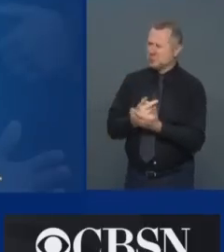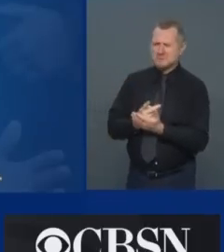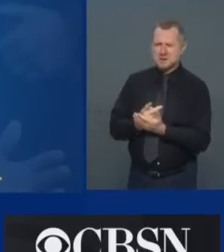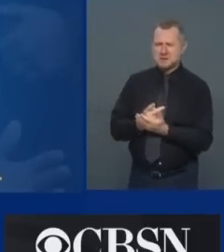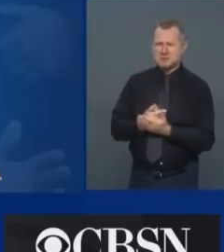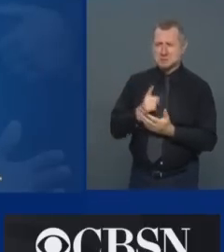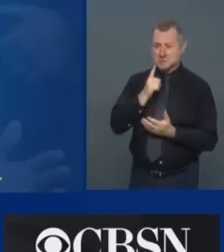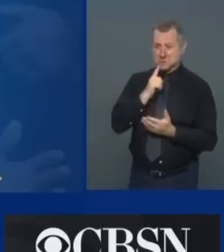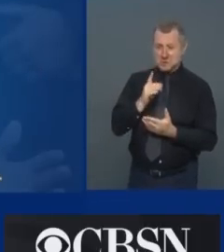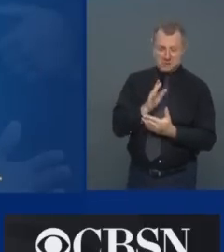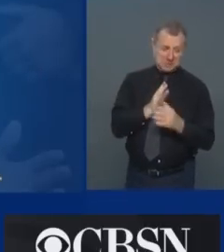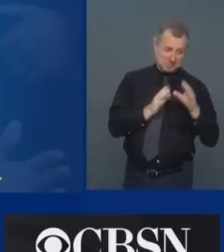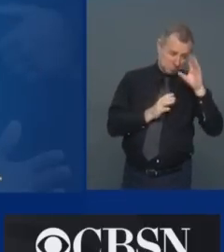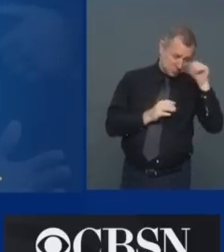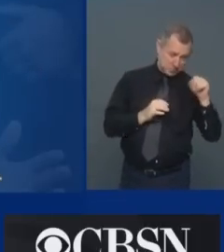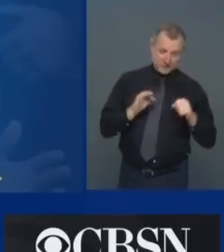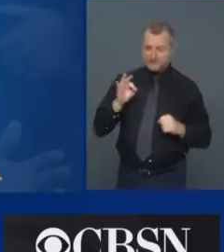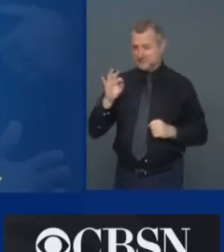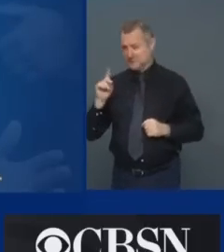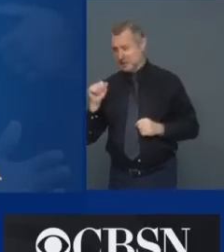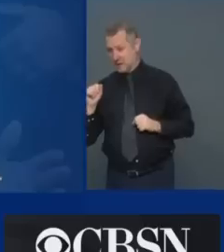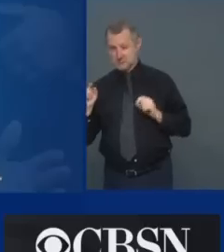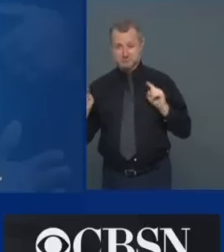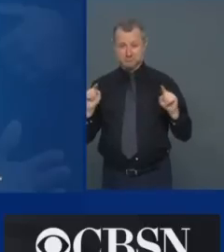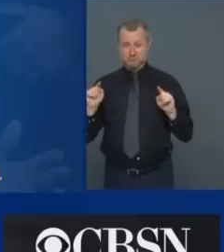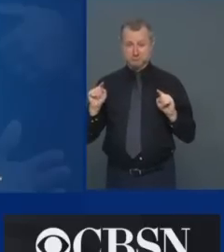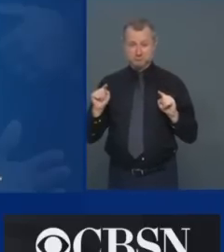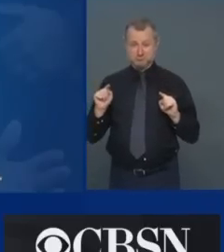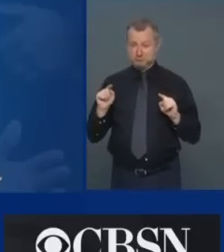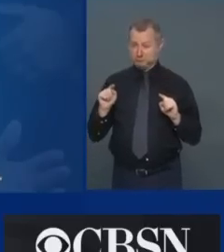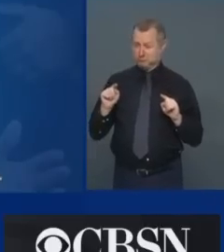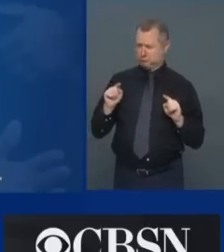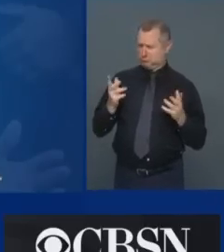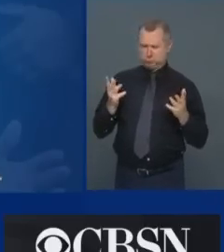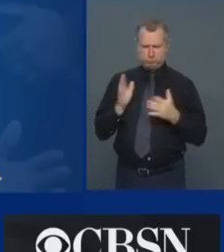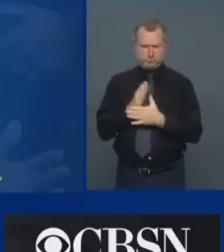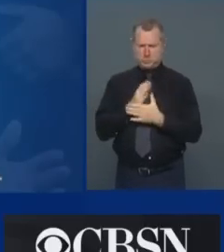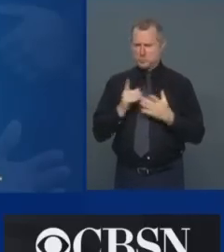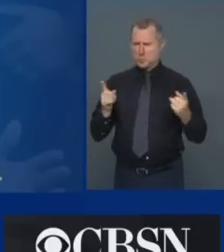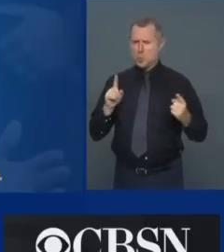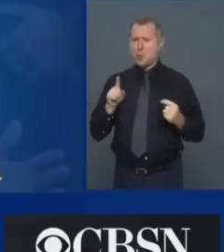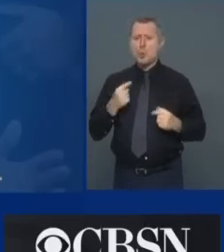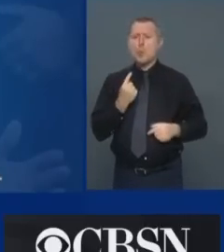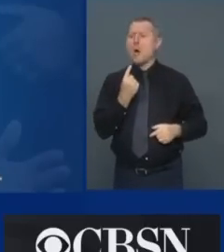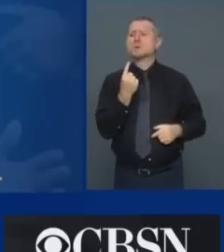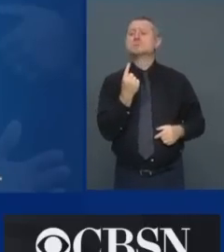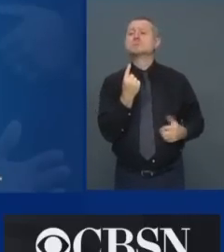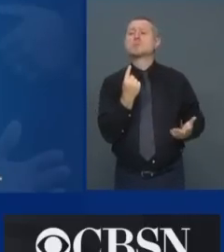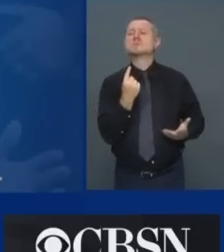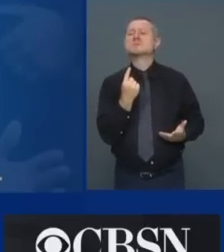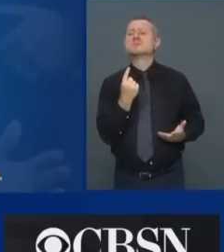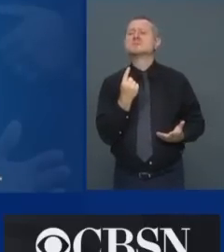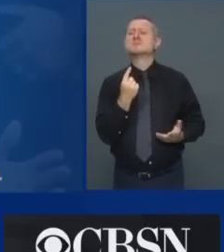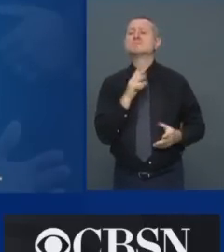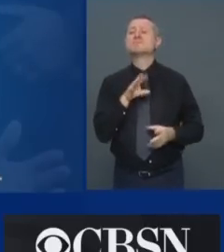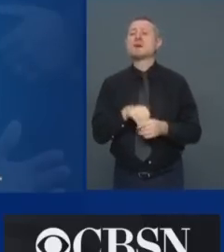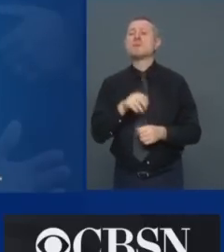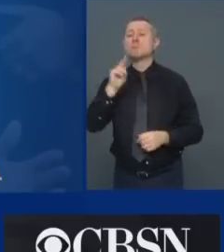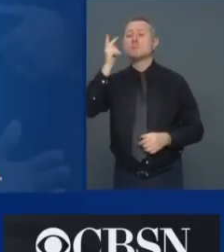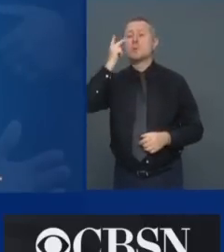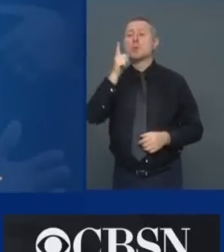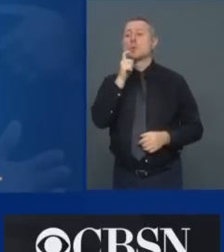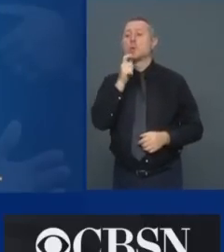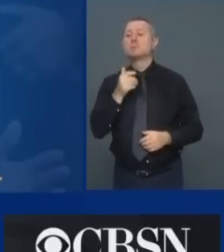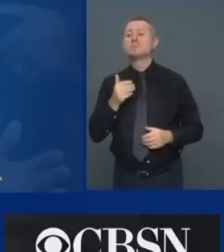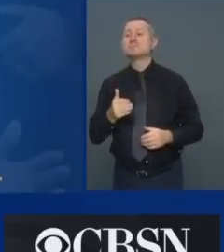only one entity is engaged in the political process and is headed for Election Day. It's not